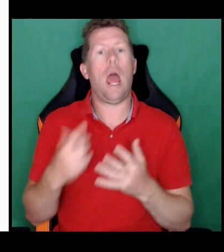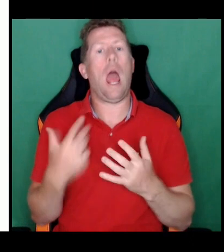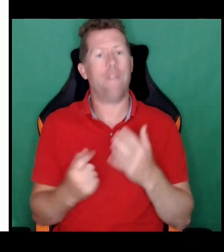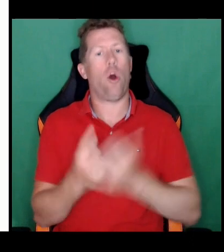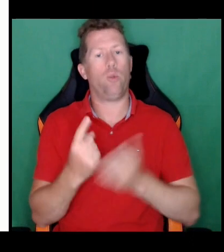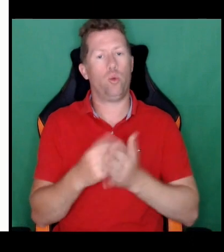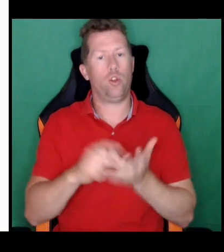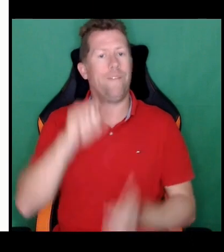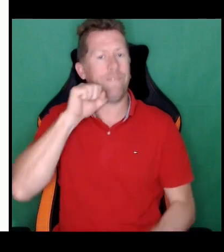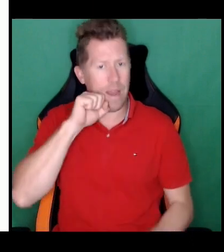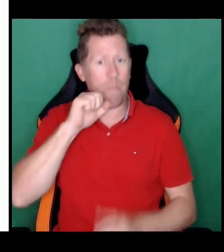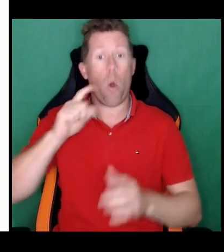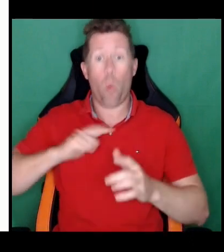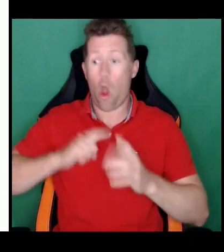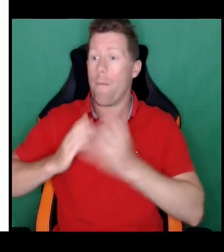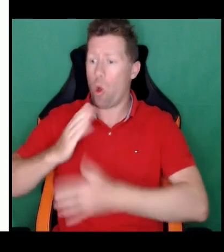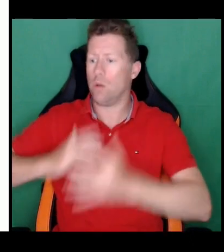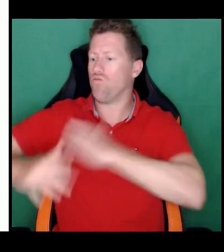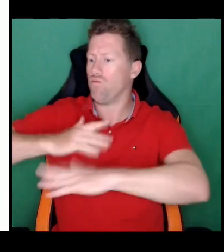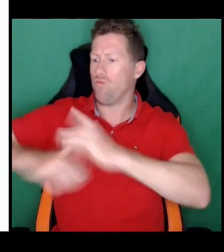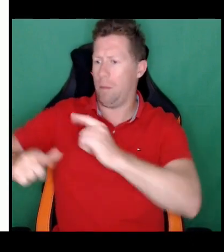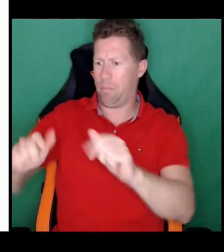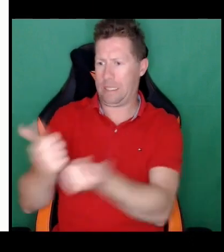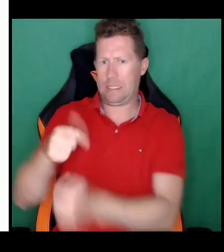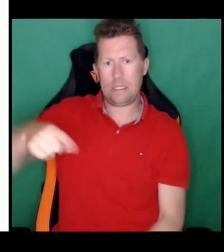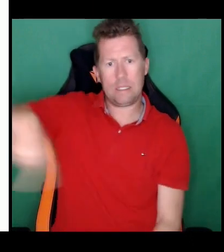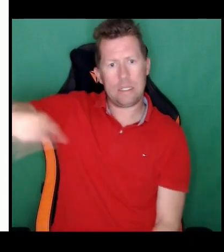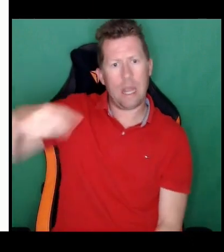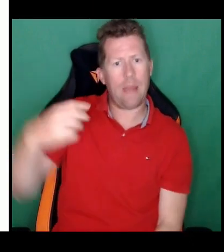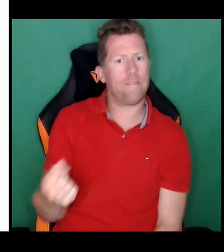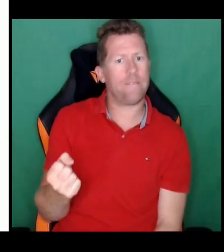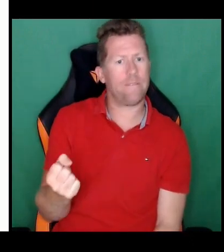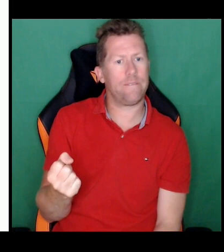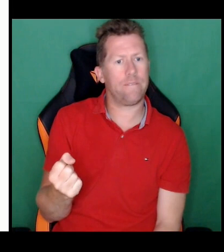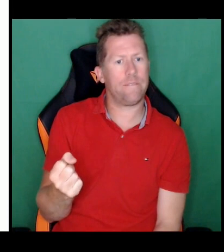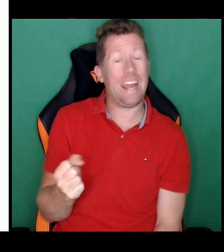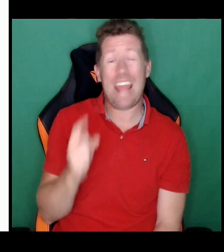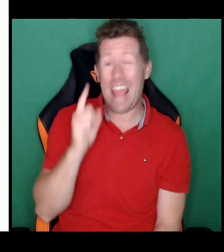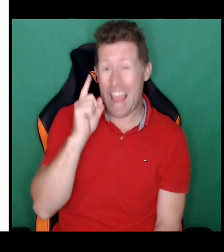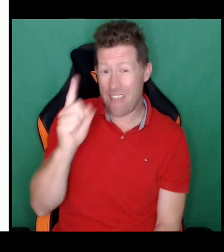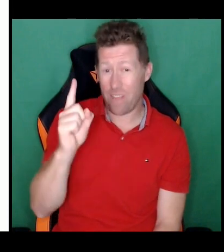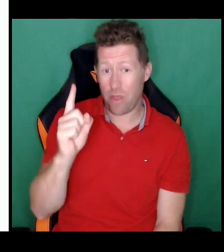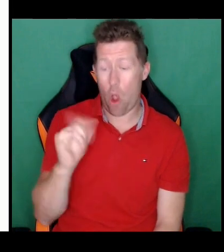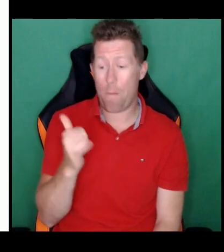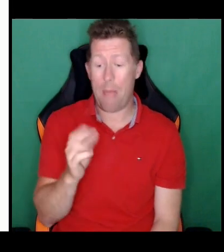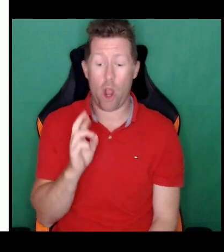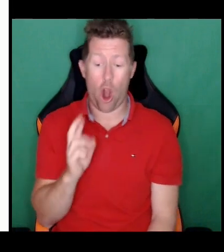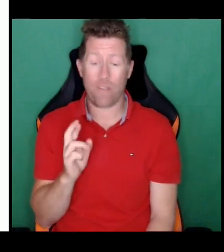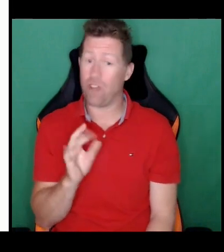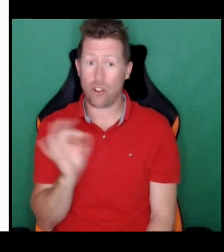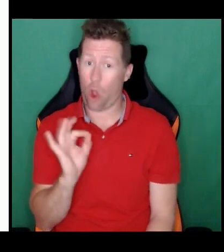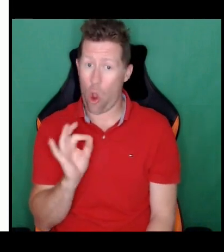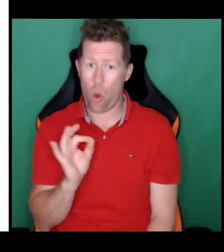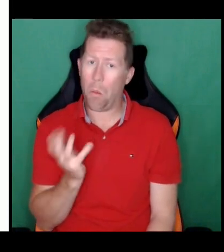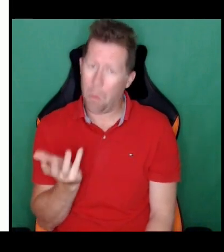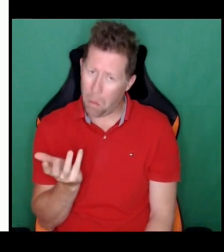they're socialising in circles where there is more vaping present, even though their close friends don't vape.